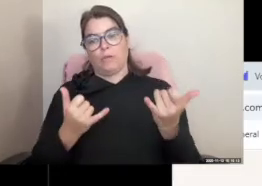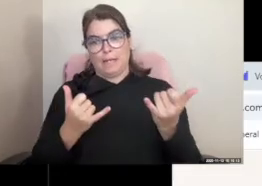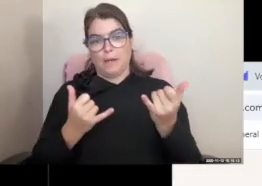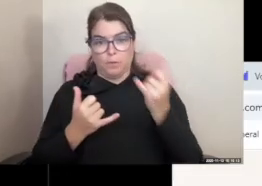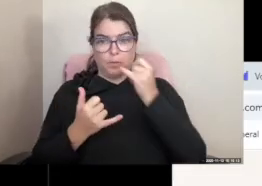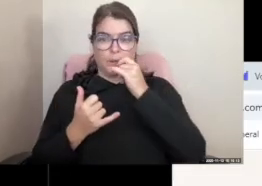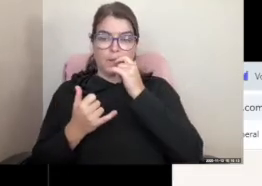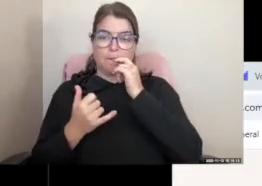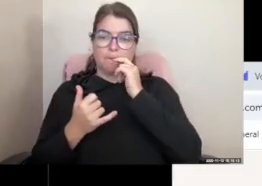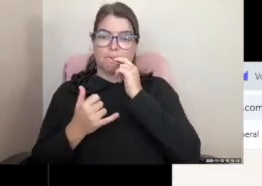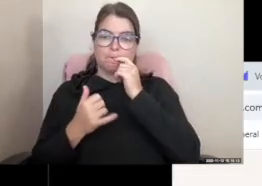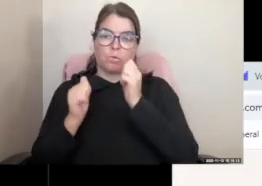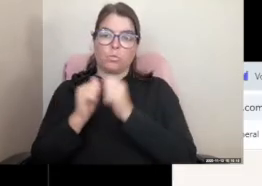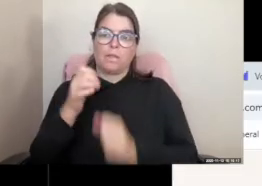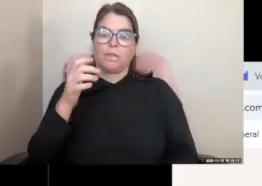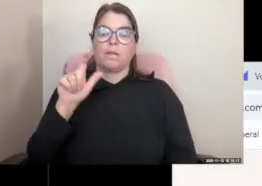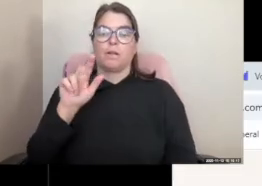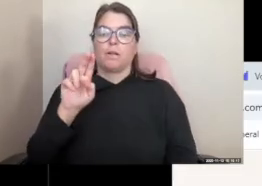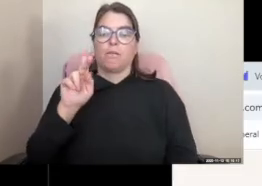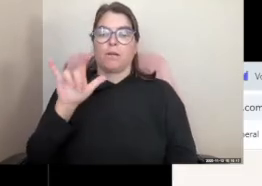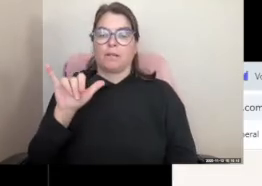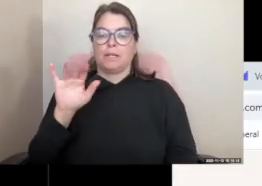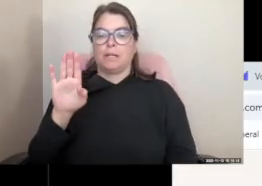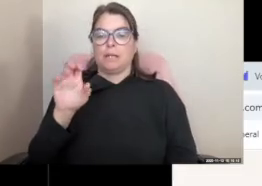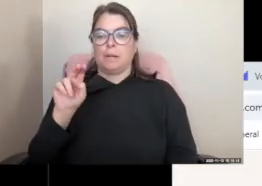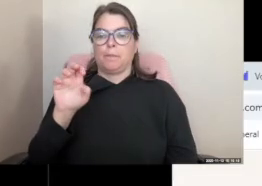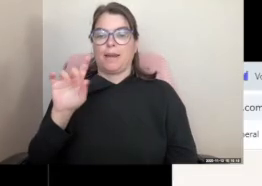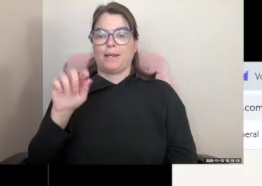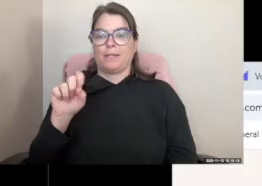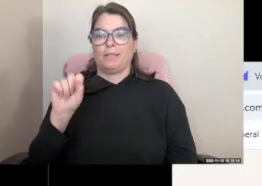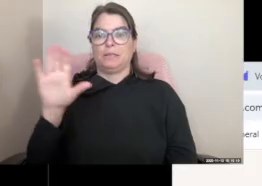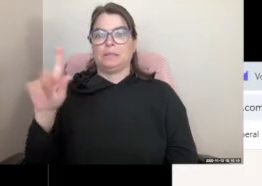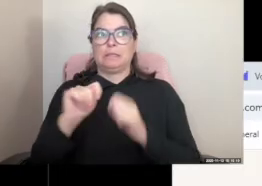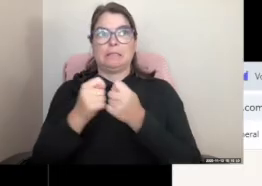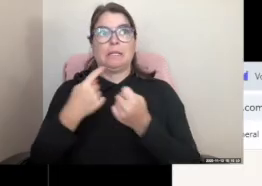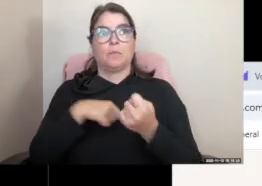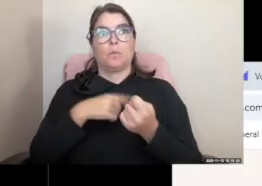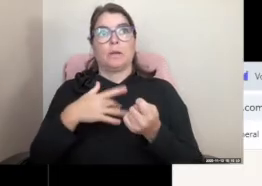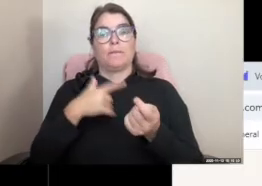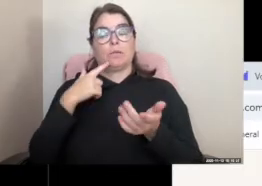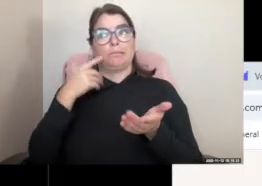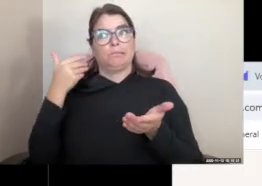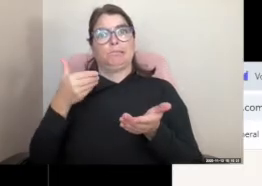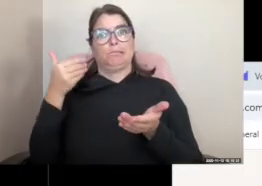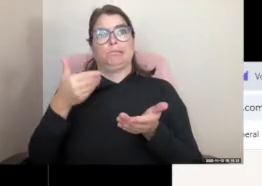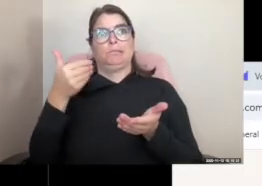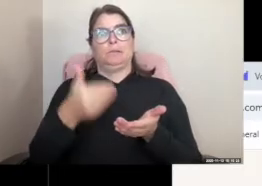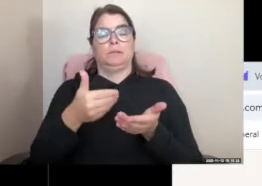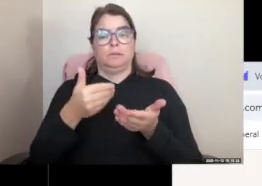see available very soon. We're working with CARB, we're working